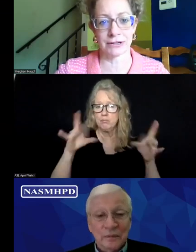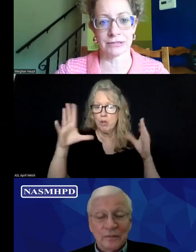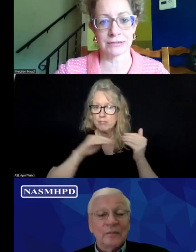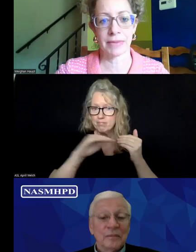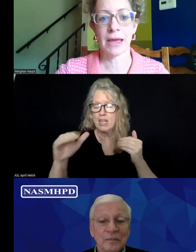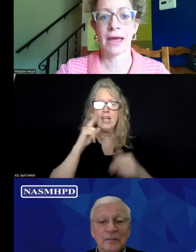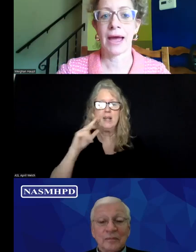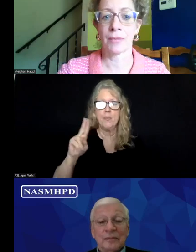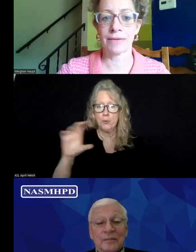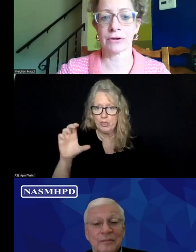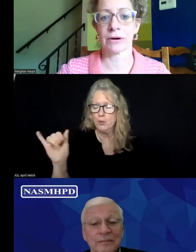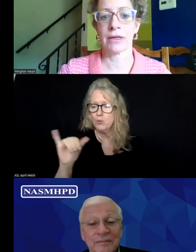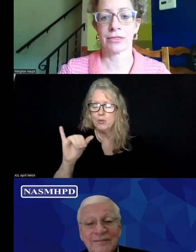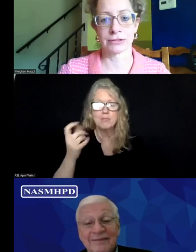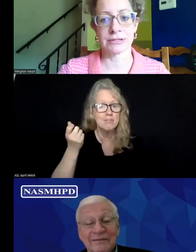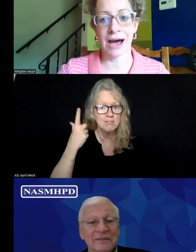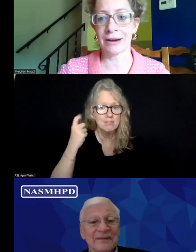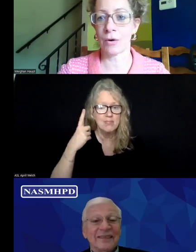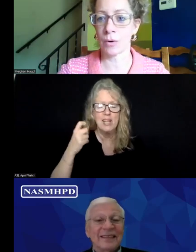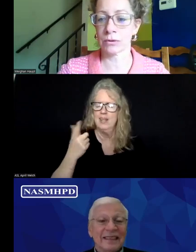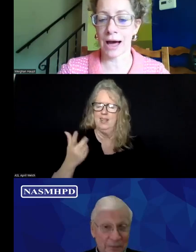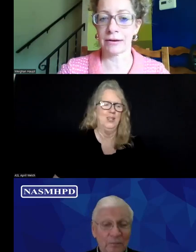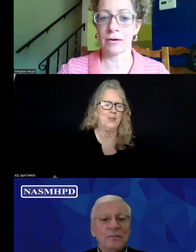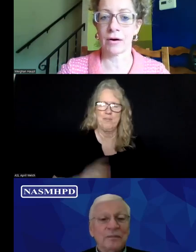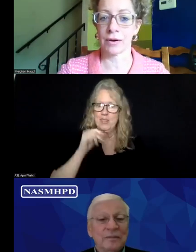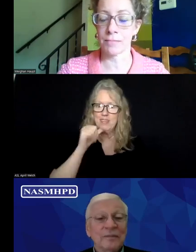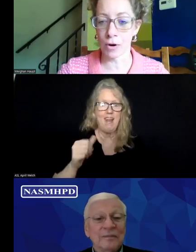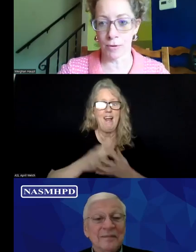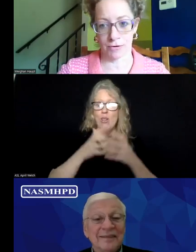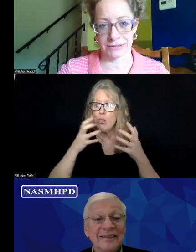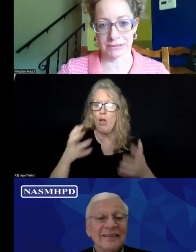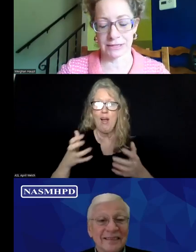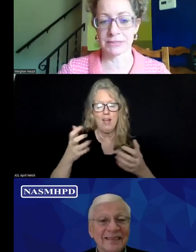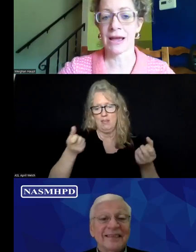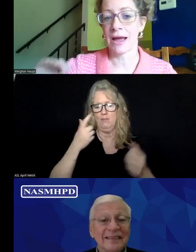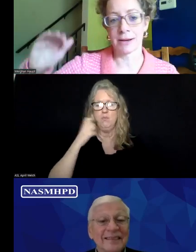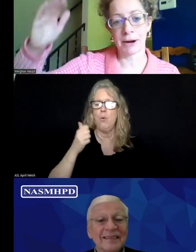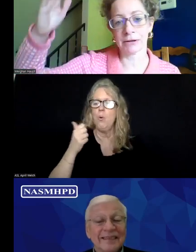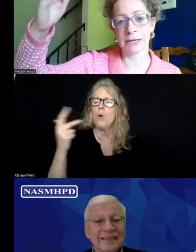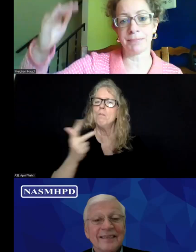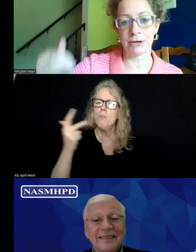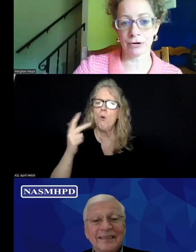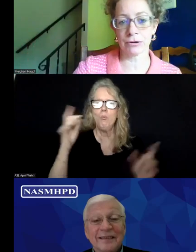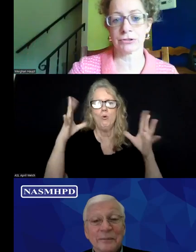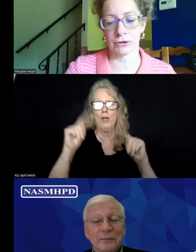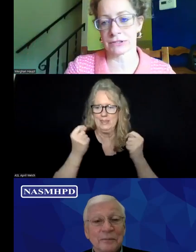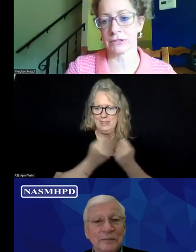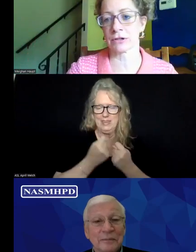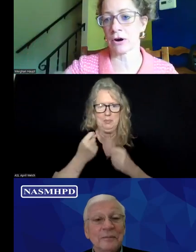care centers. However, there's not a whole lot on mobile crisis teams. And apparently